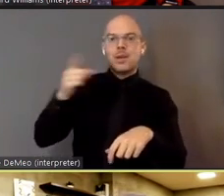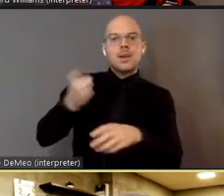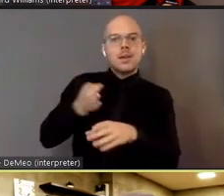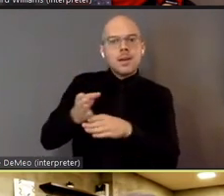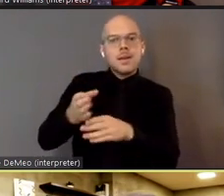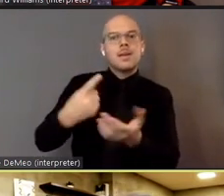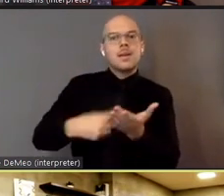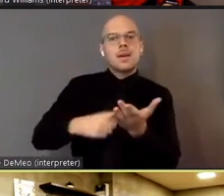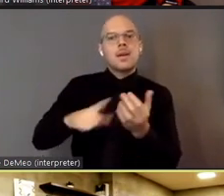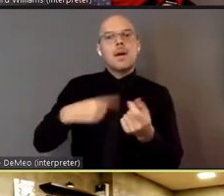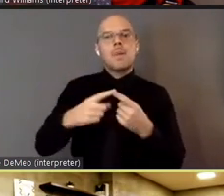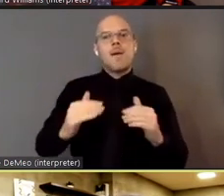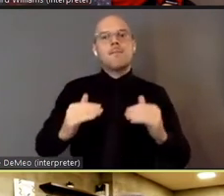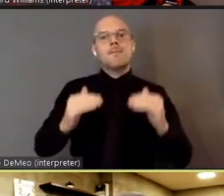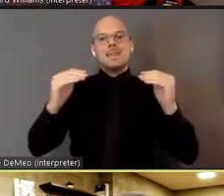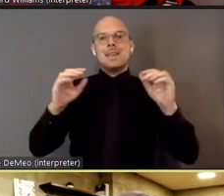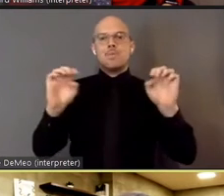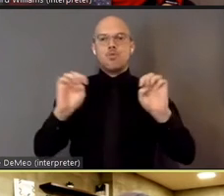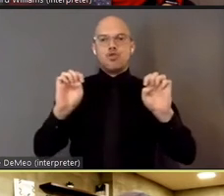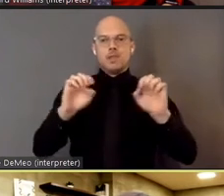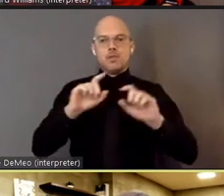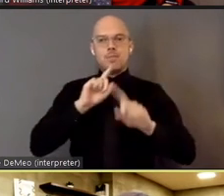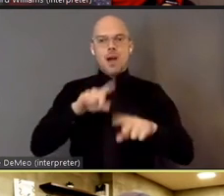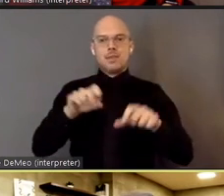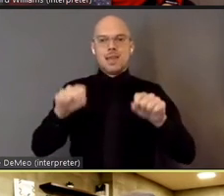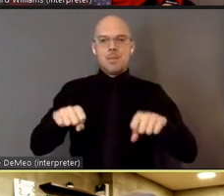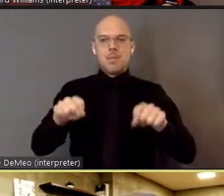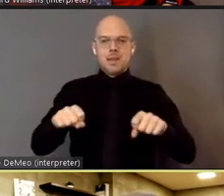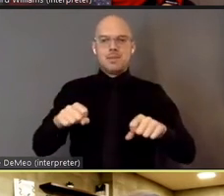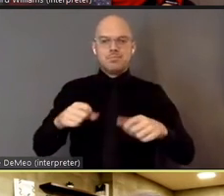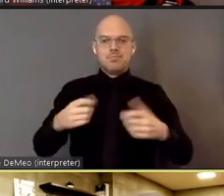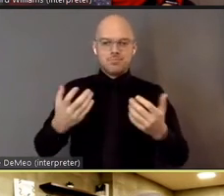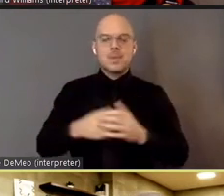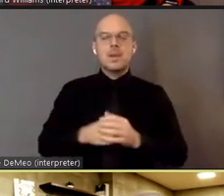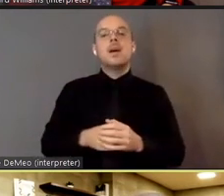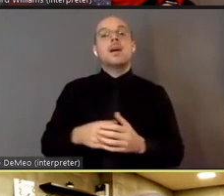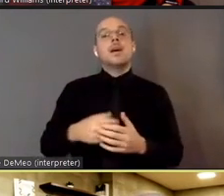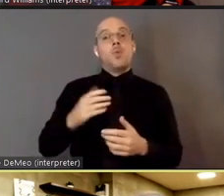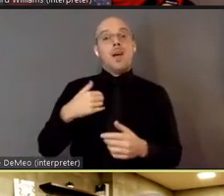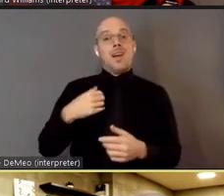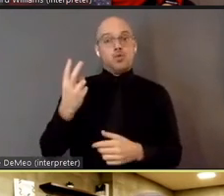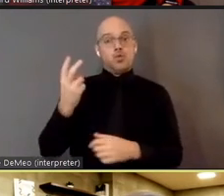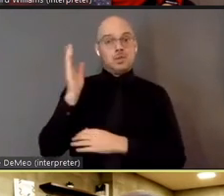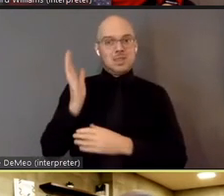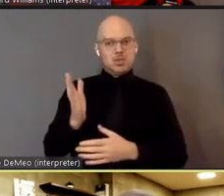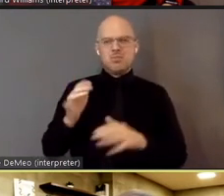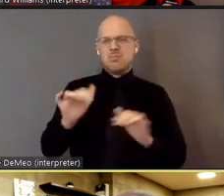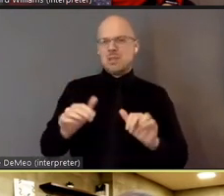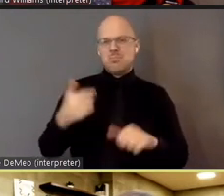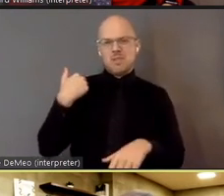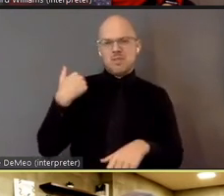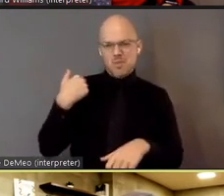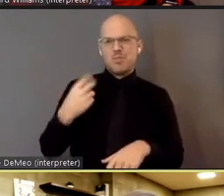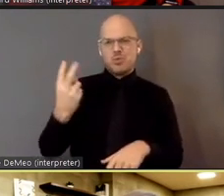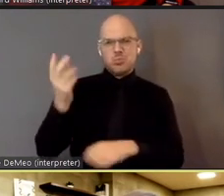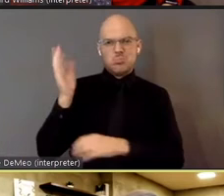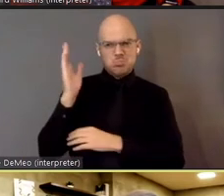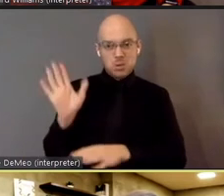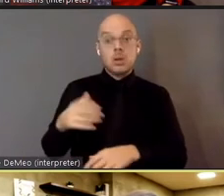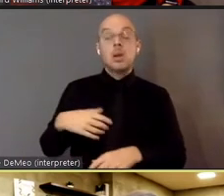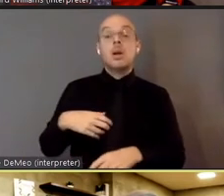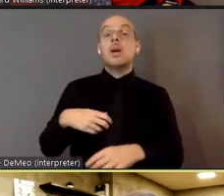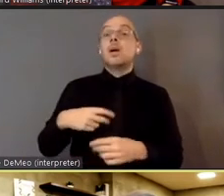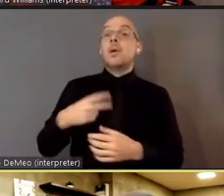emergency response capabilities. And we have two speakers as before. We'll stop at the end of both